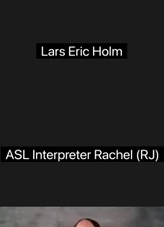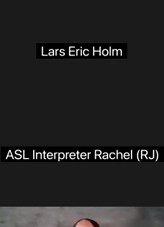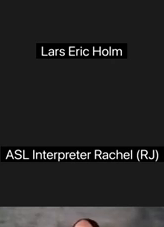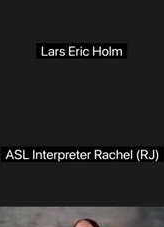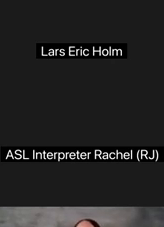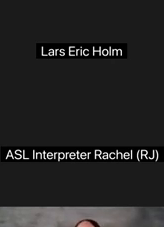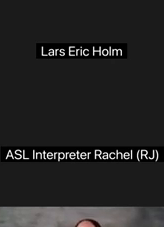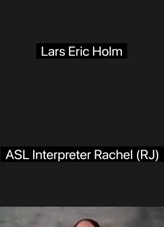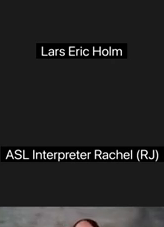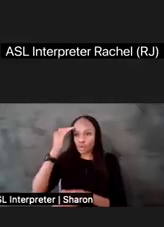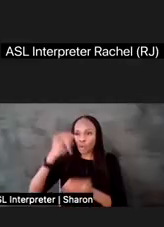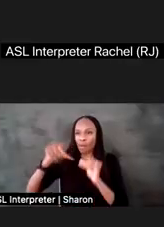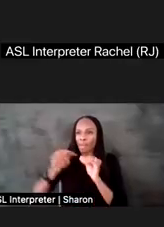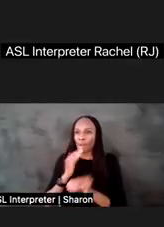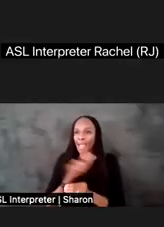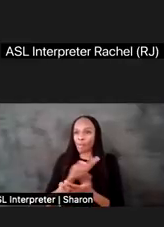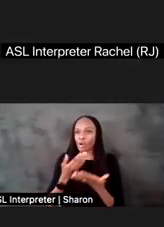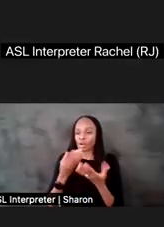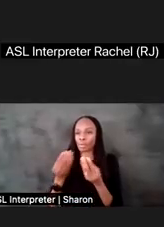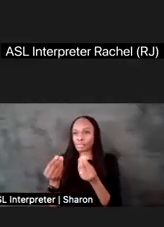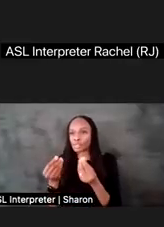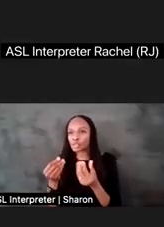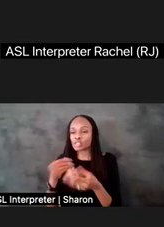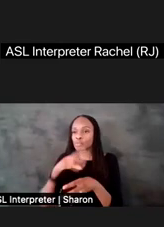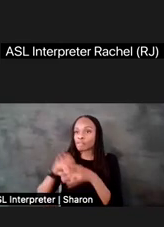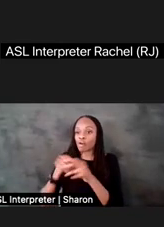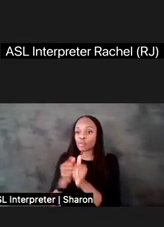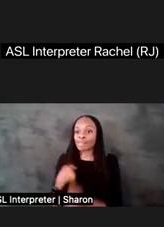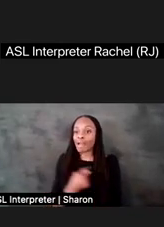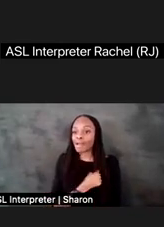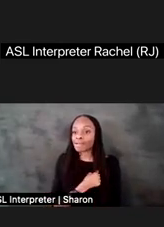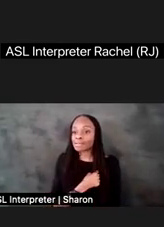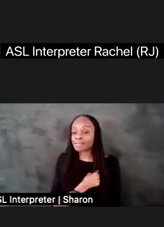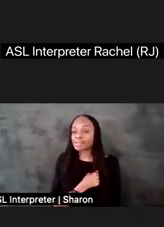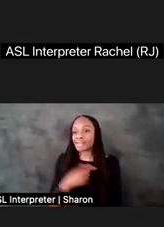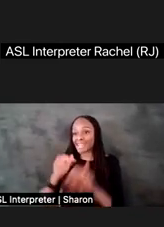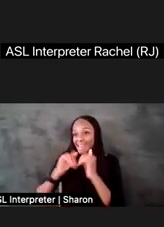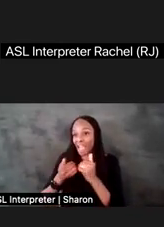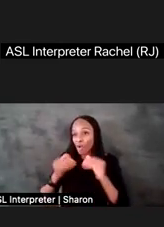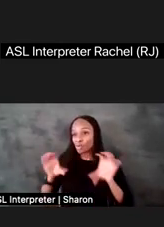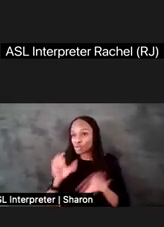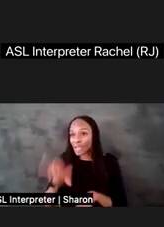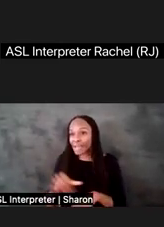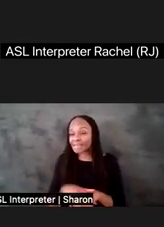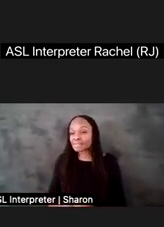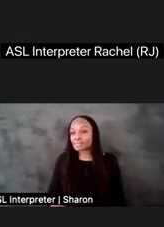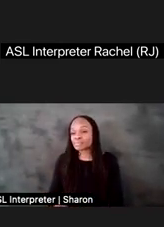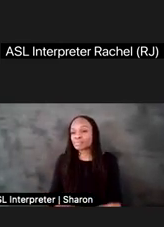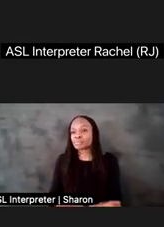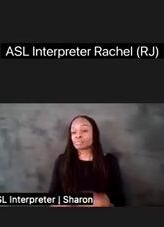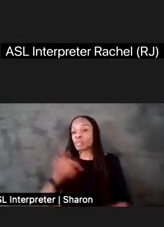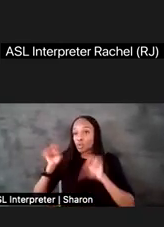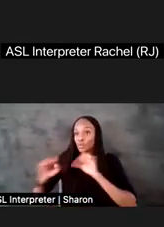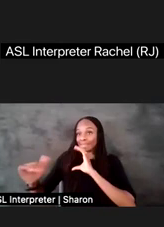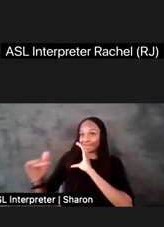that we have or participating with us. And how to do that is you can email